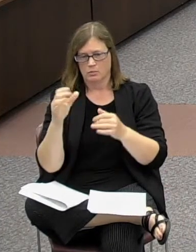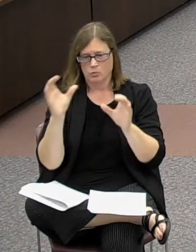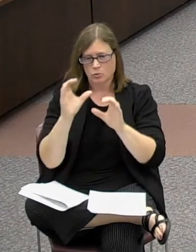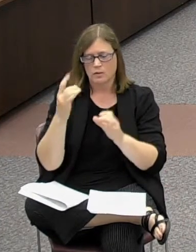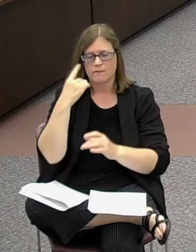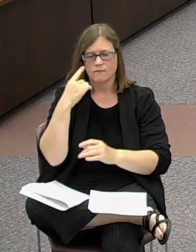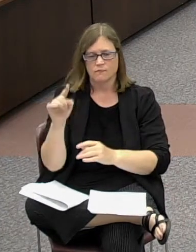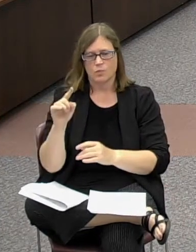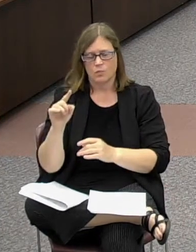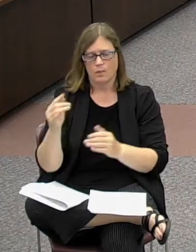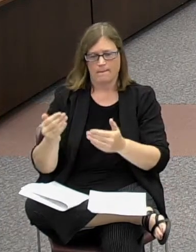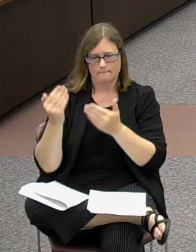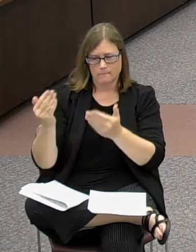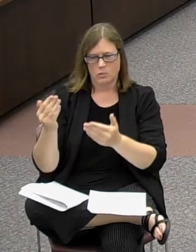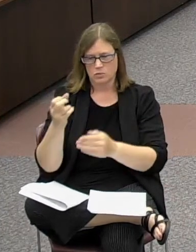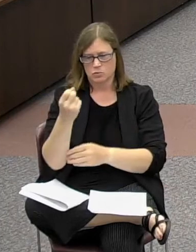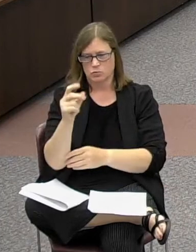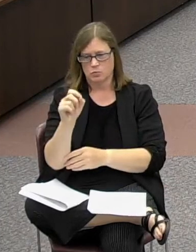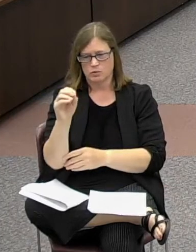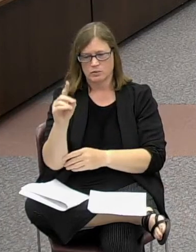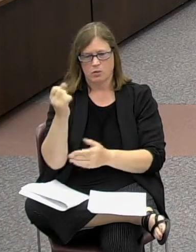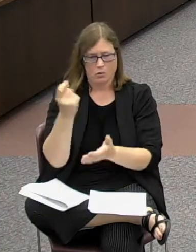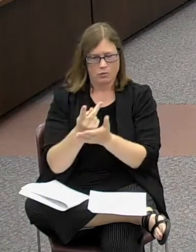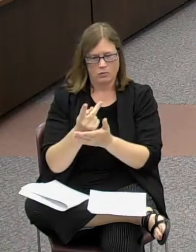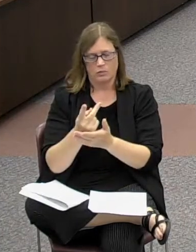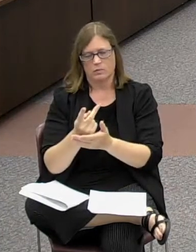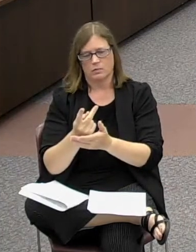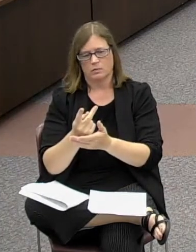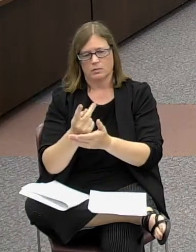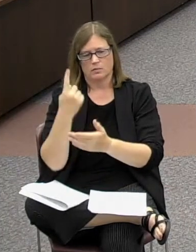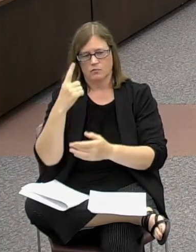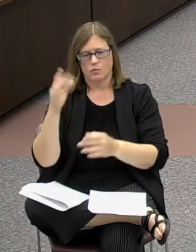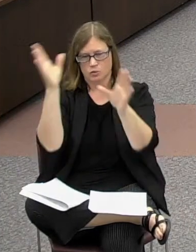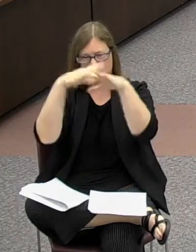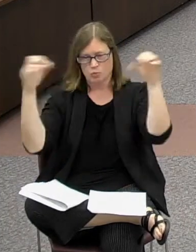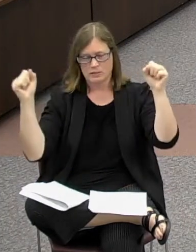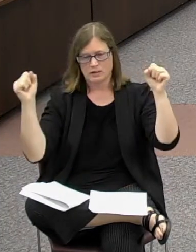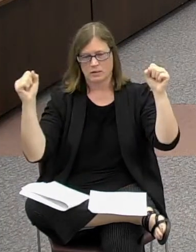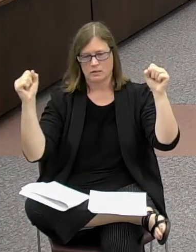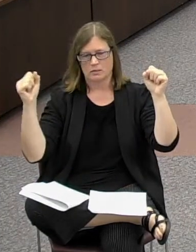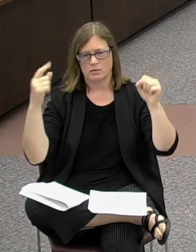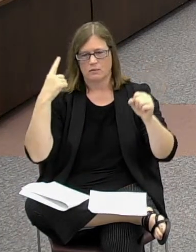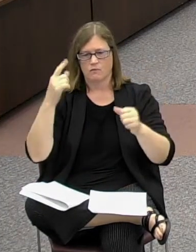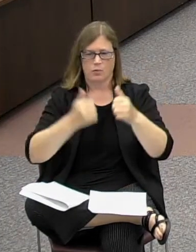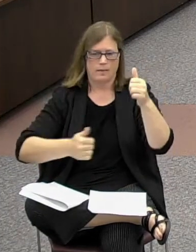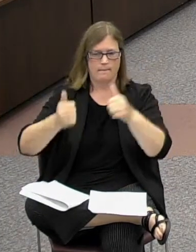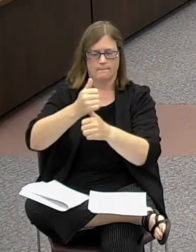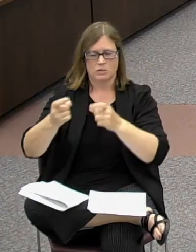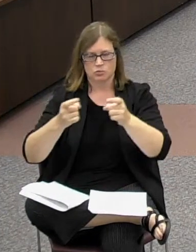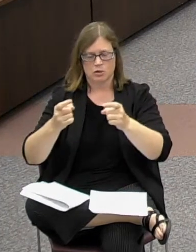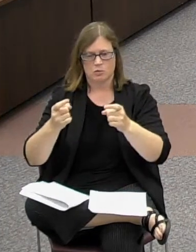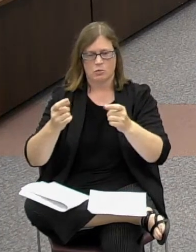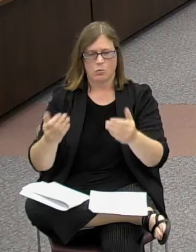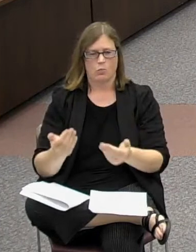motion for item 12.01, authorization for approval authority of the superintendent for administrative